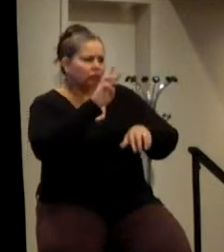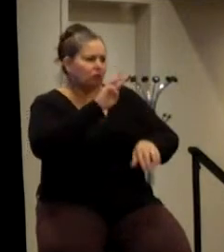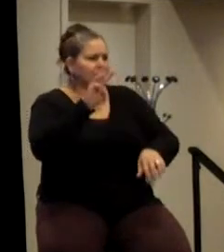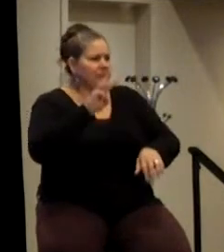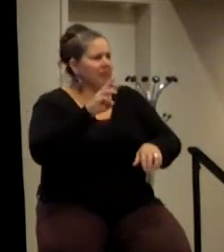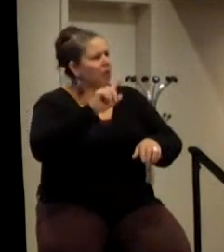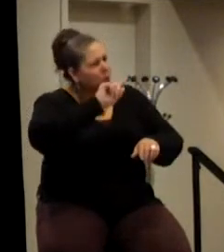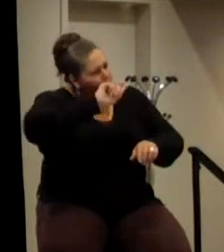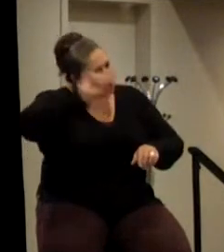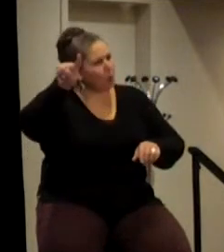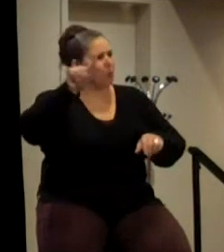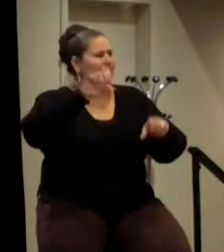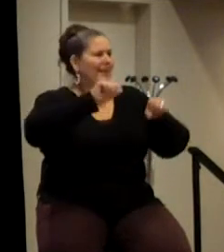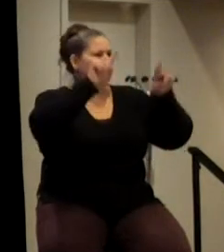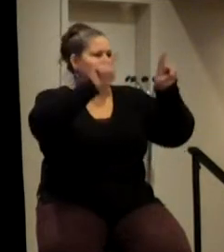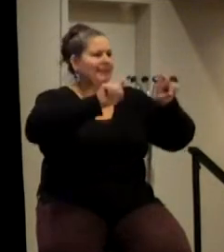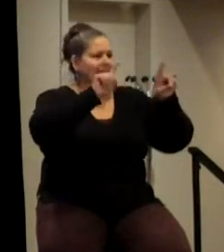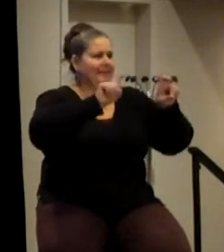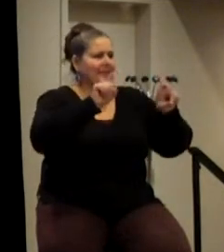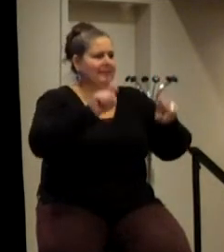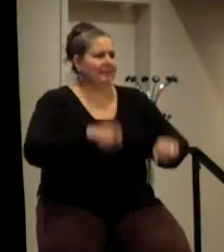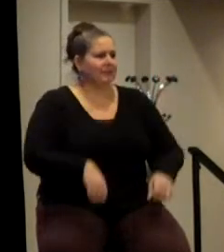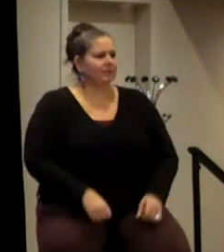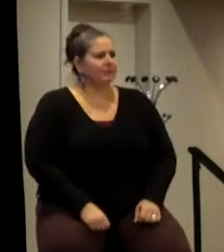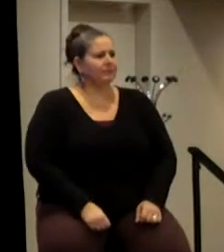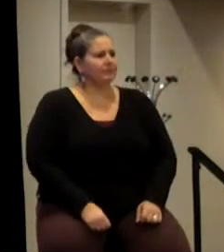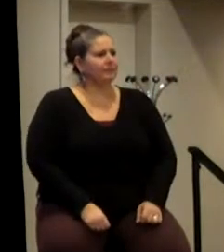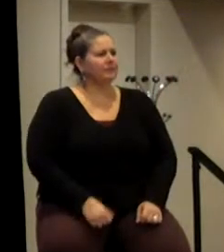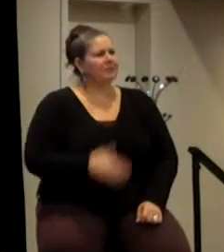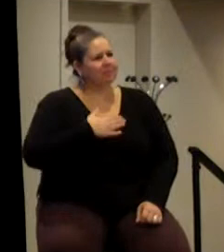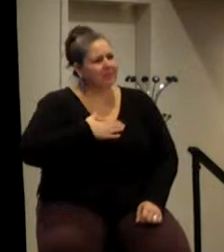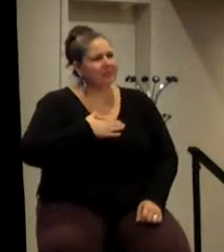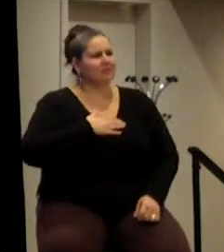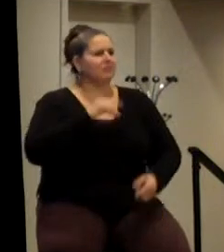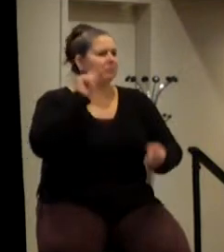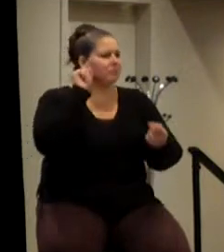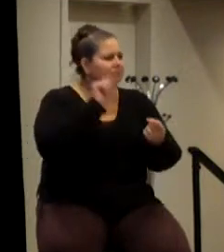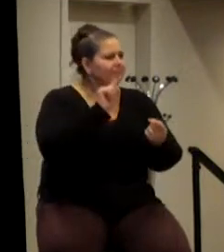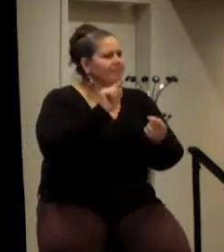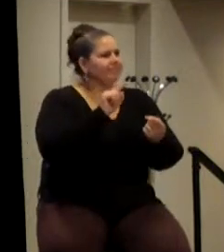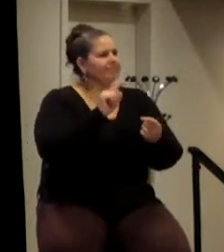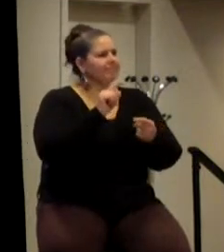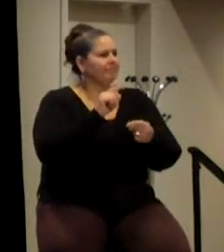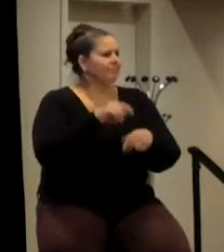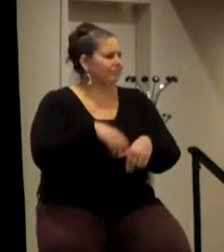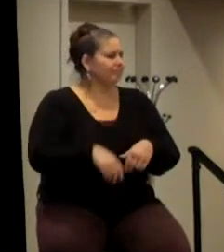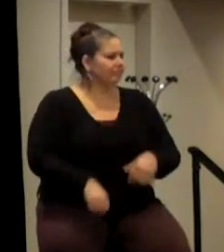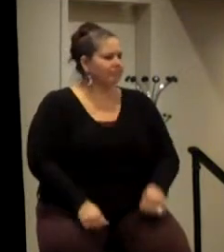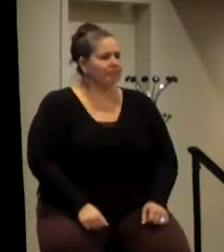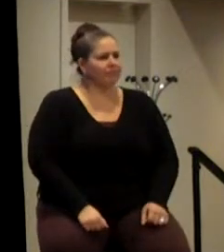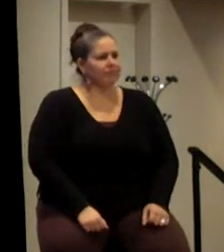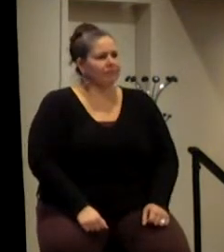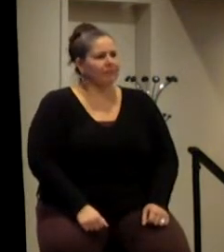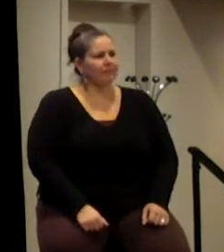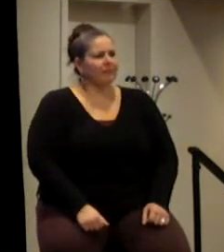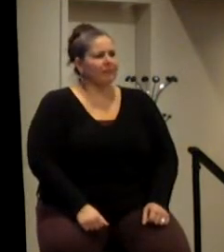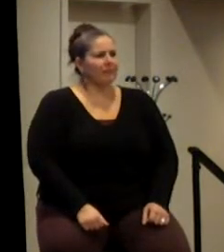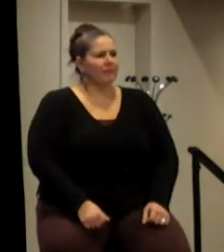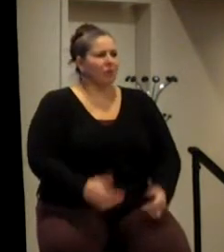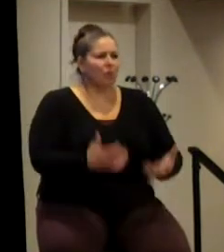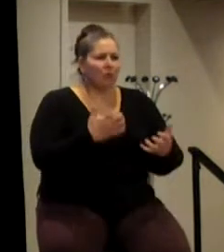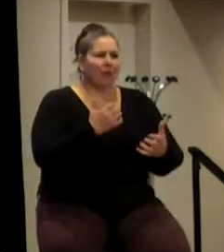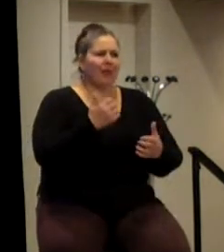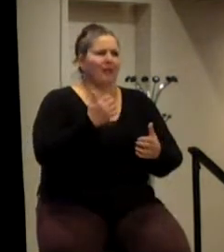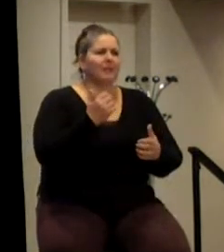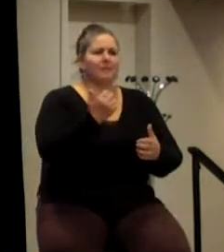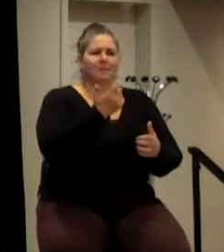numbers going in the direction they're going, and we can continue to take back different elements of our lives, whether